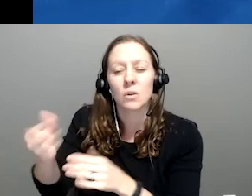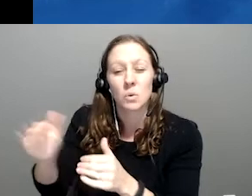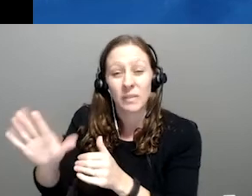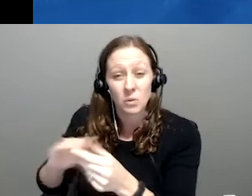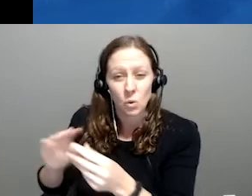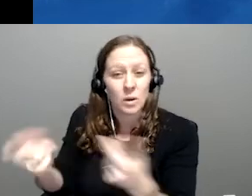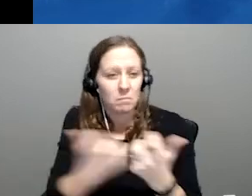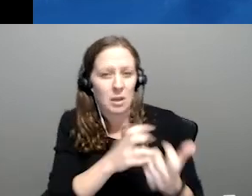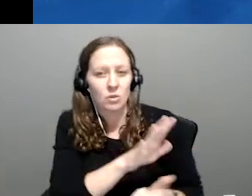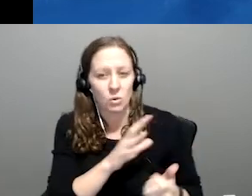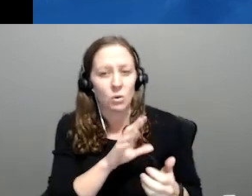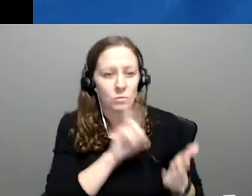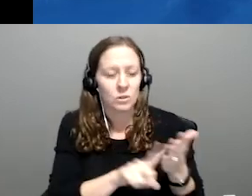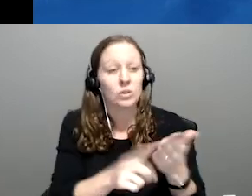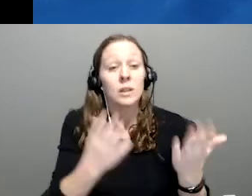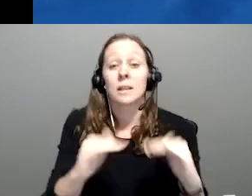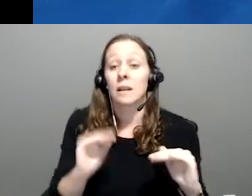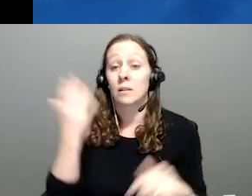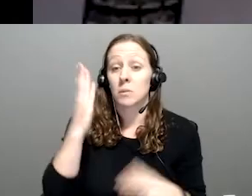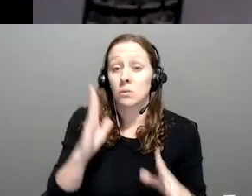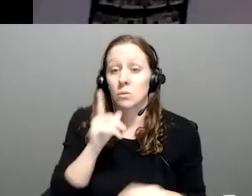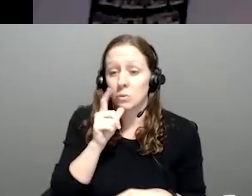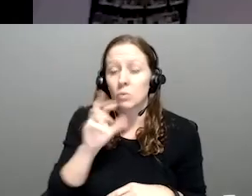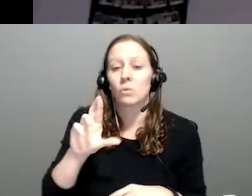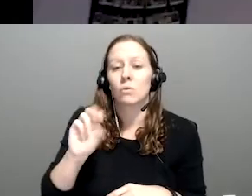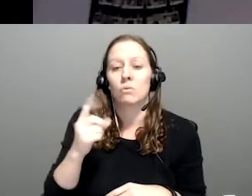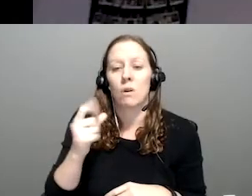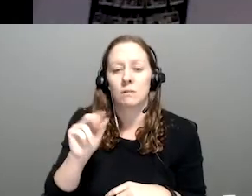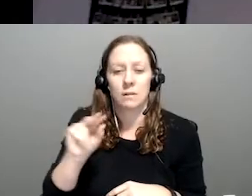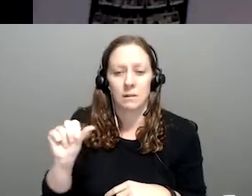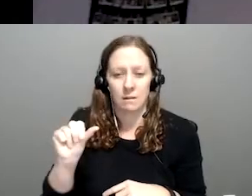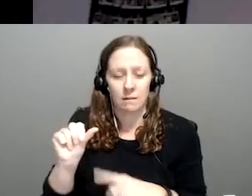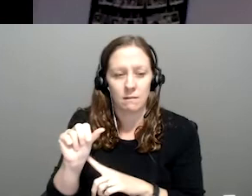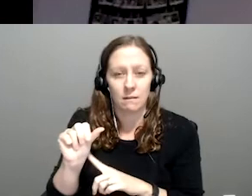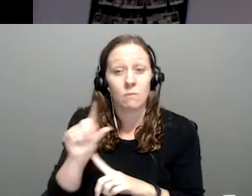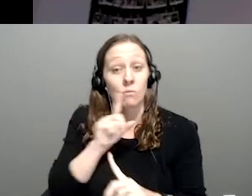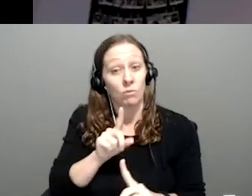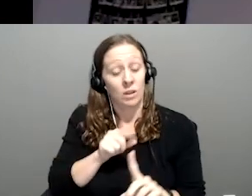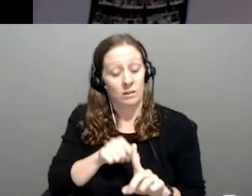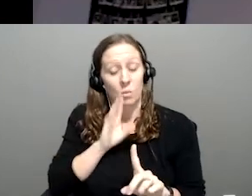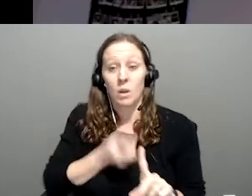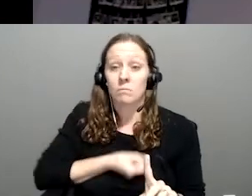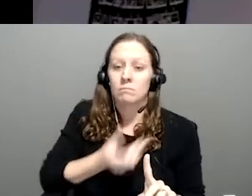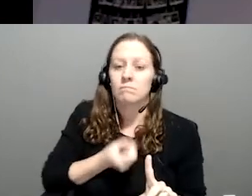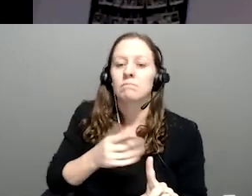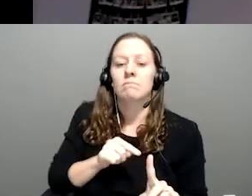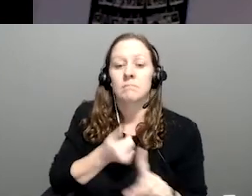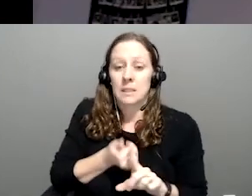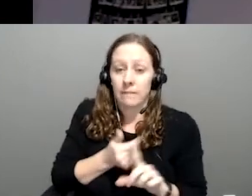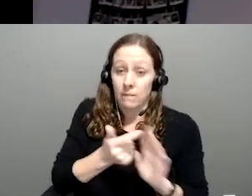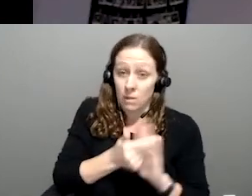Next, we have Roxana, who will be speaking to the school to work transition from her lived experience as a law student with a